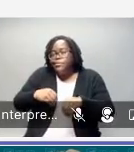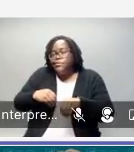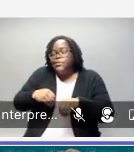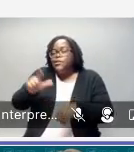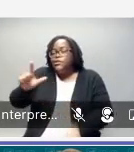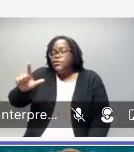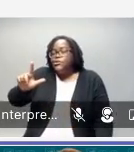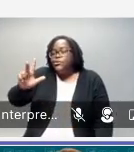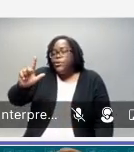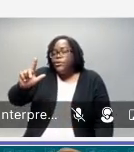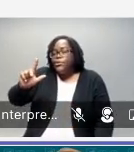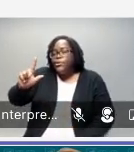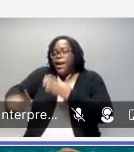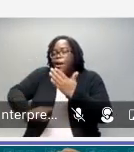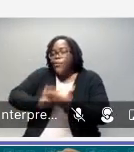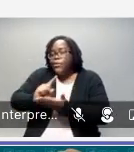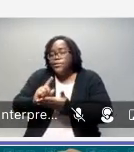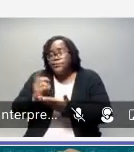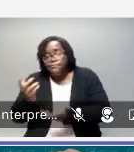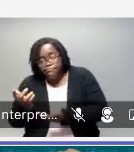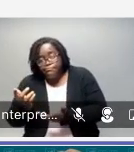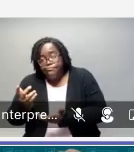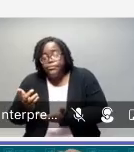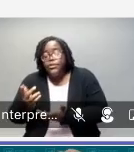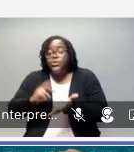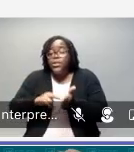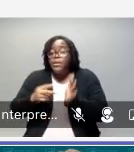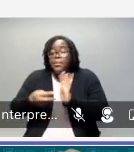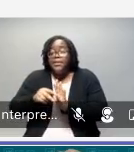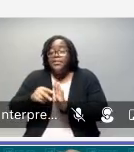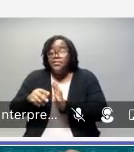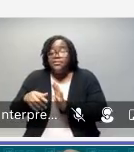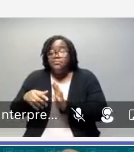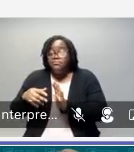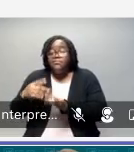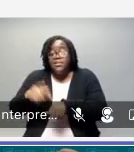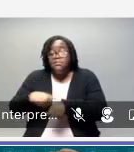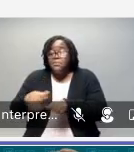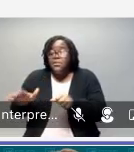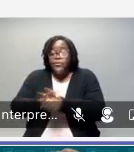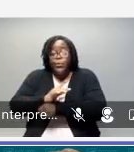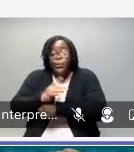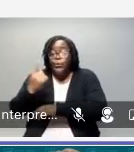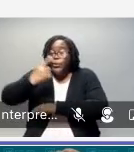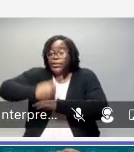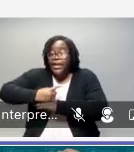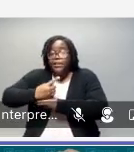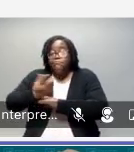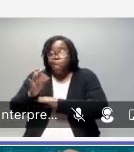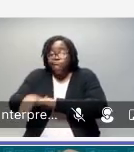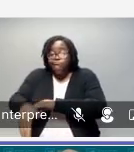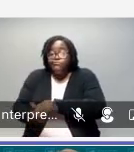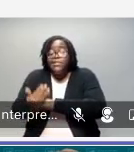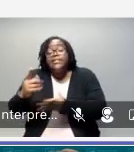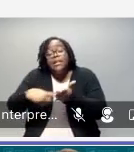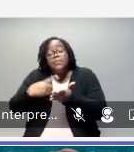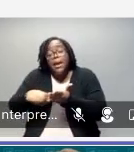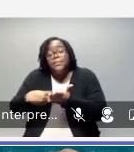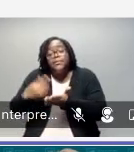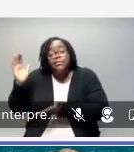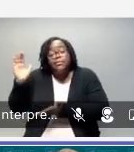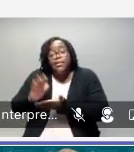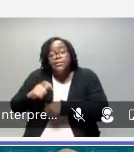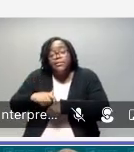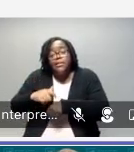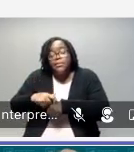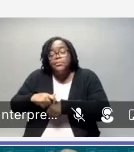hours, which means, you know, going through the night and into the next day. Sometimes they're shorter, but I